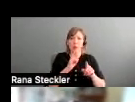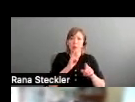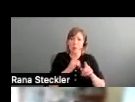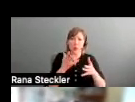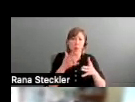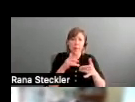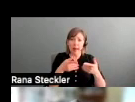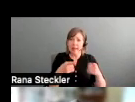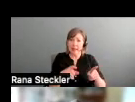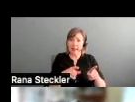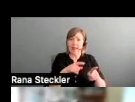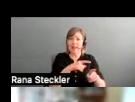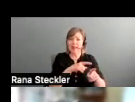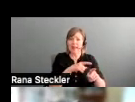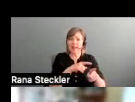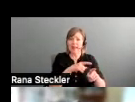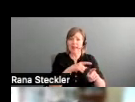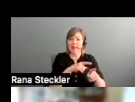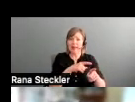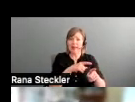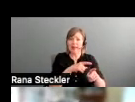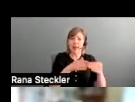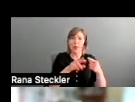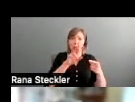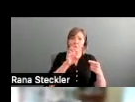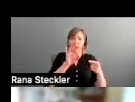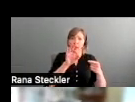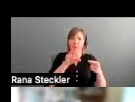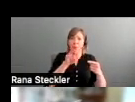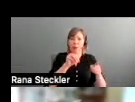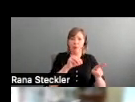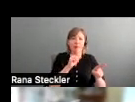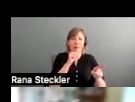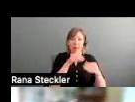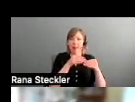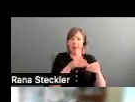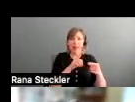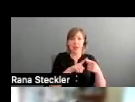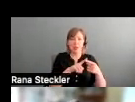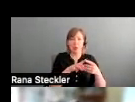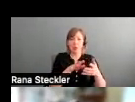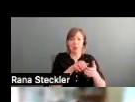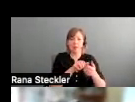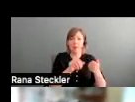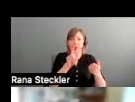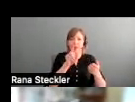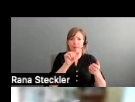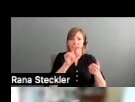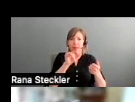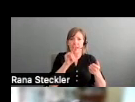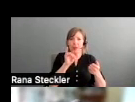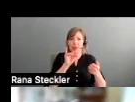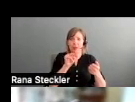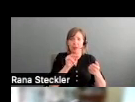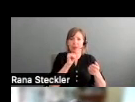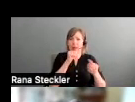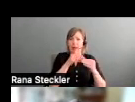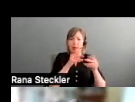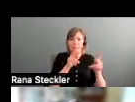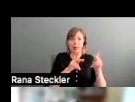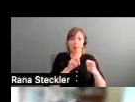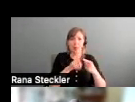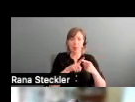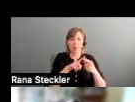did is that led to reform. That did not lead to abolition. That did not lead people to